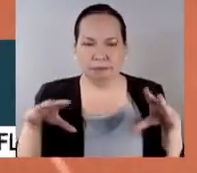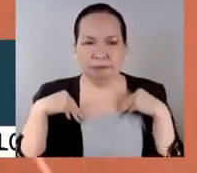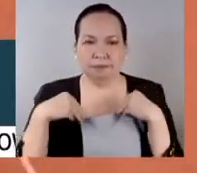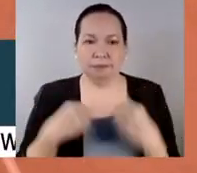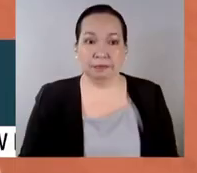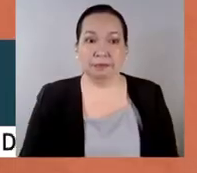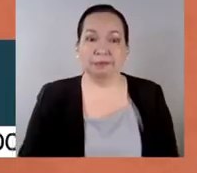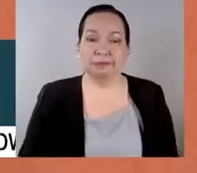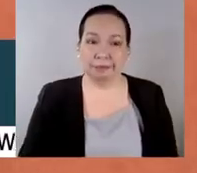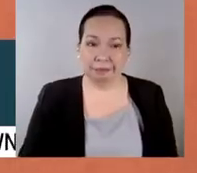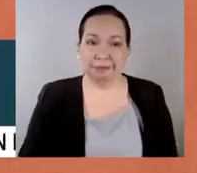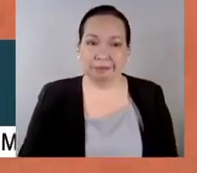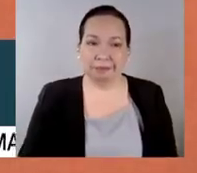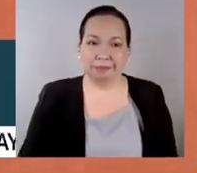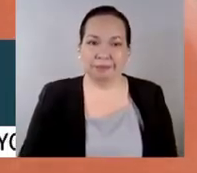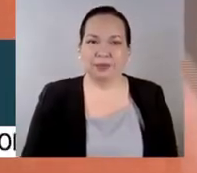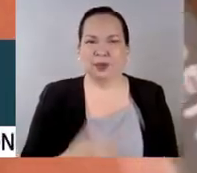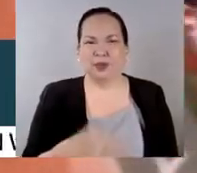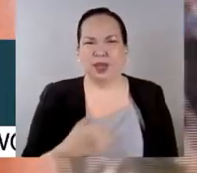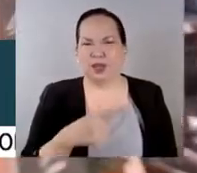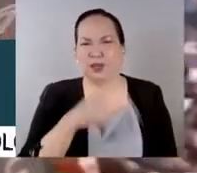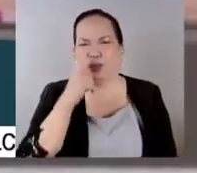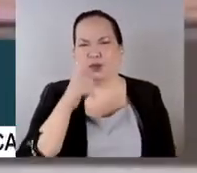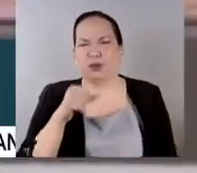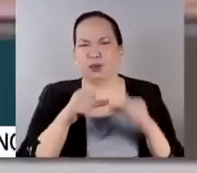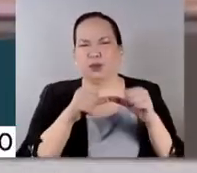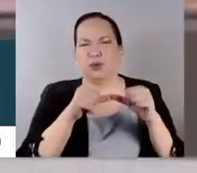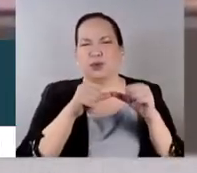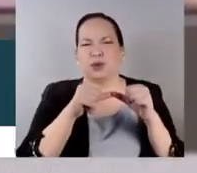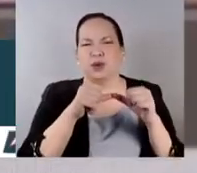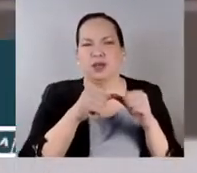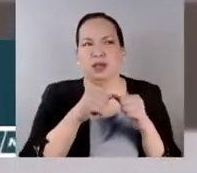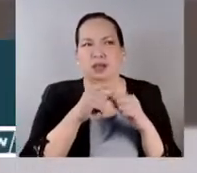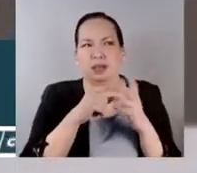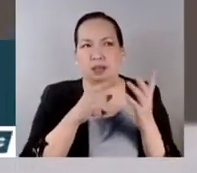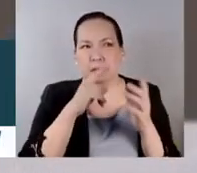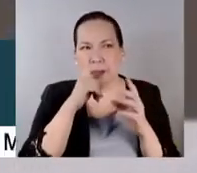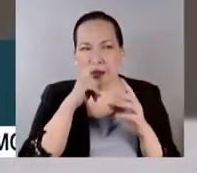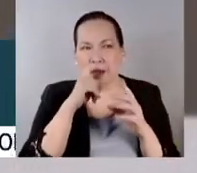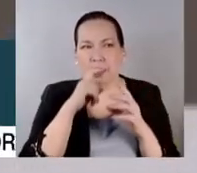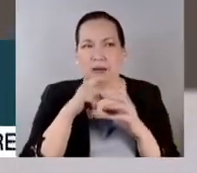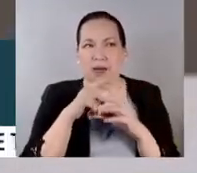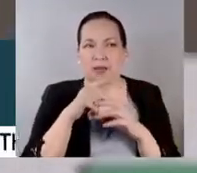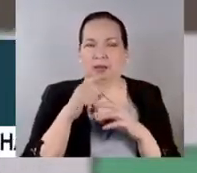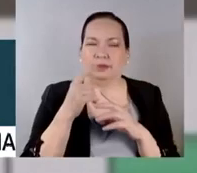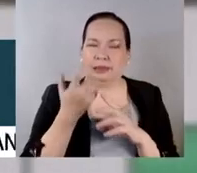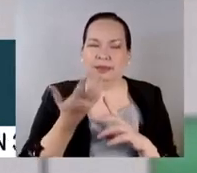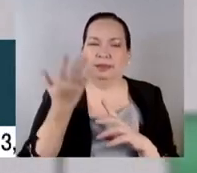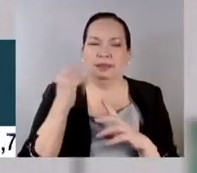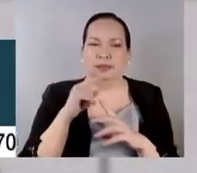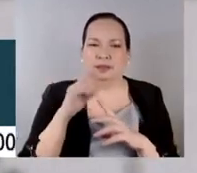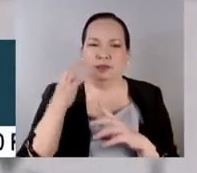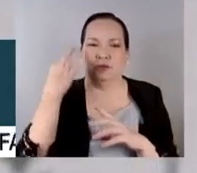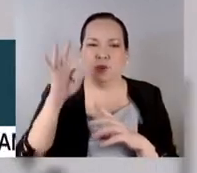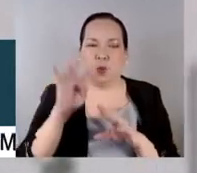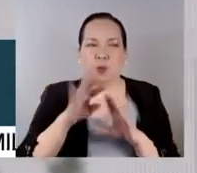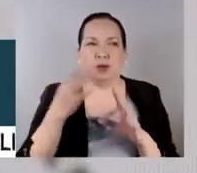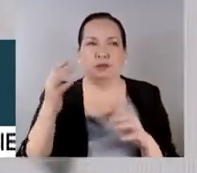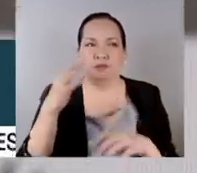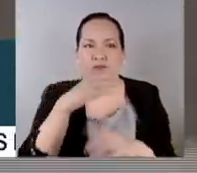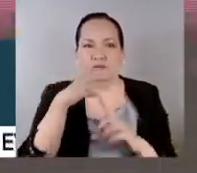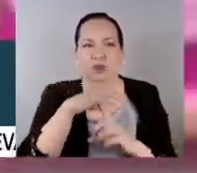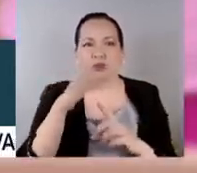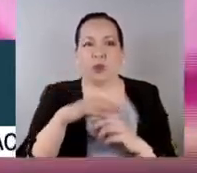There's little sign of Djokovic slowing down. He's now the oldest French Open champion. On Monday, he will reclaim the world number